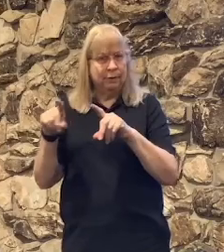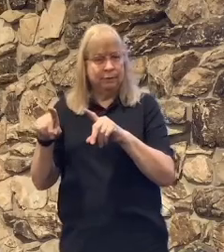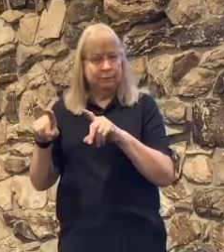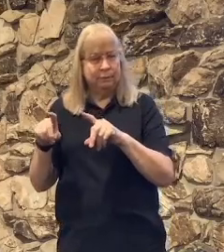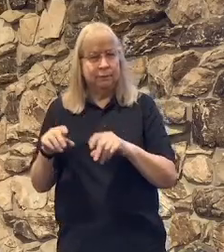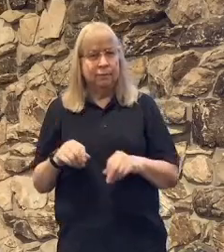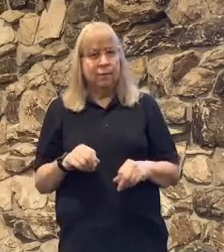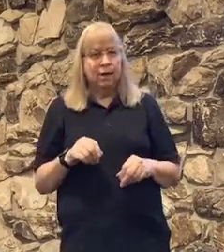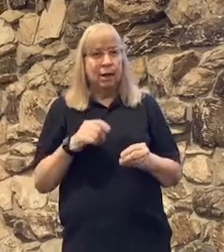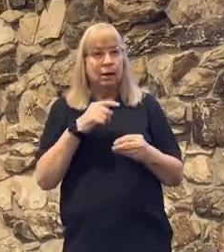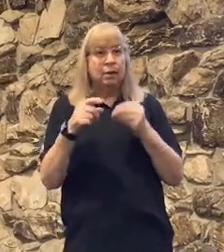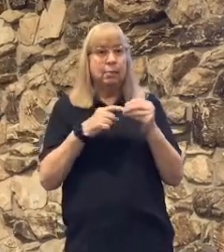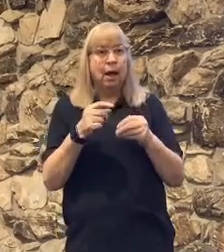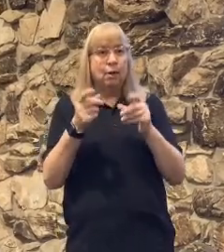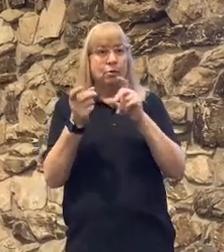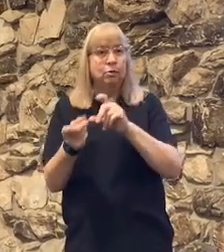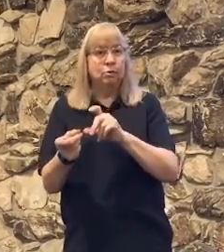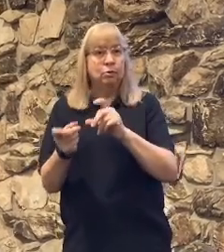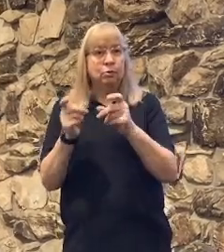It was about transformation,